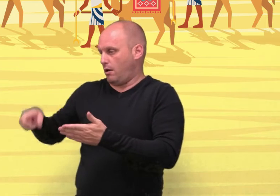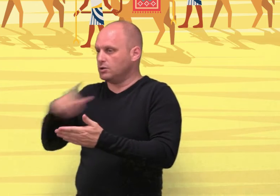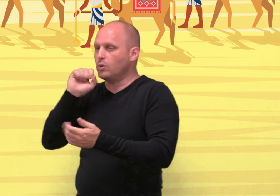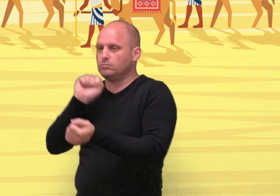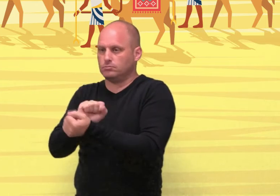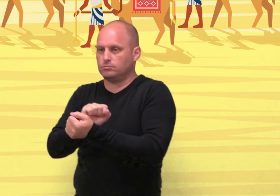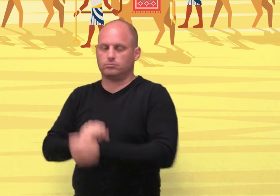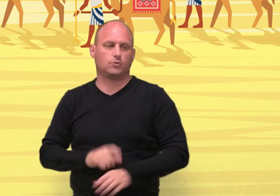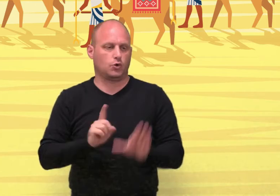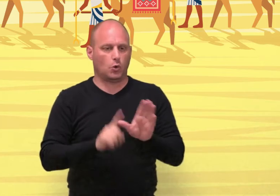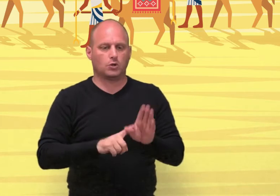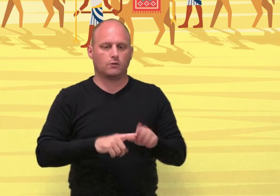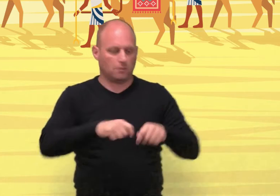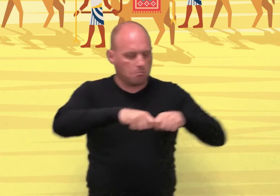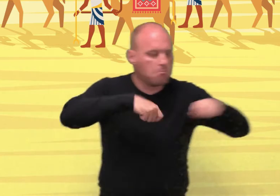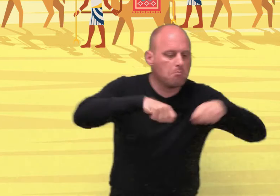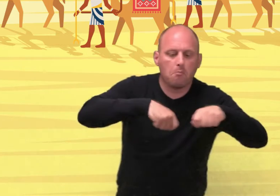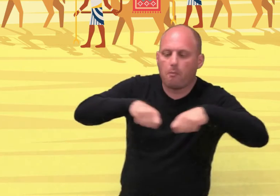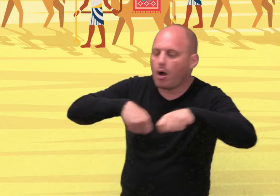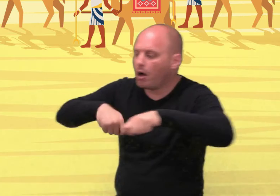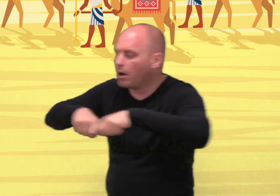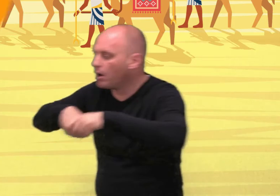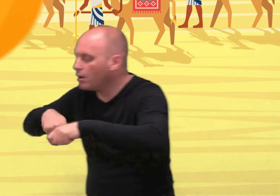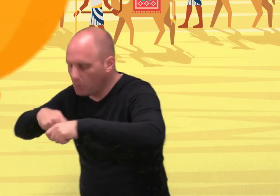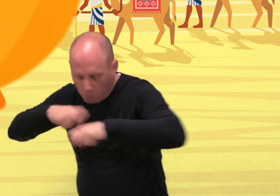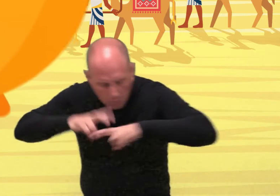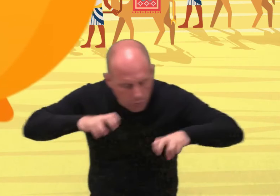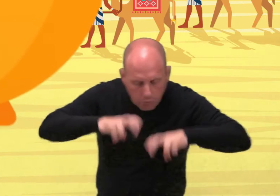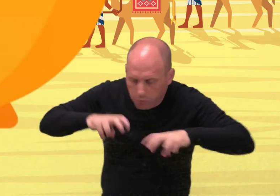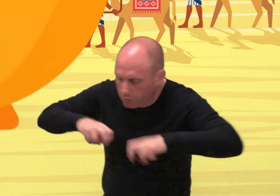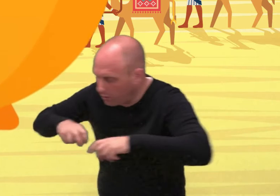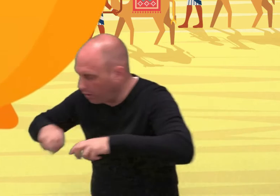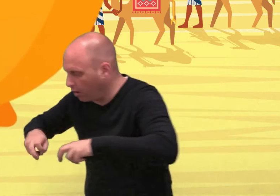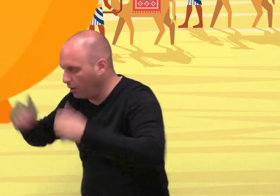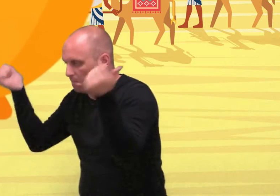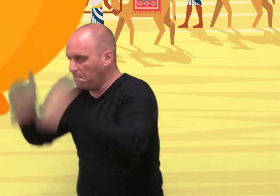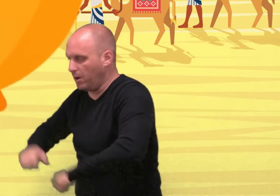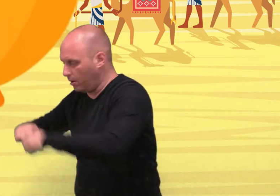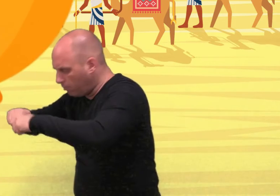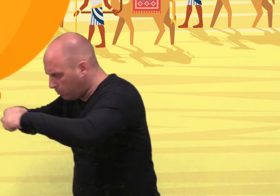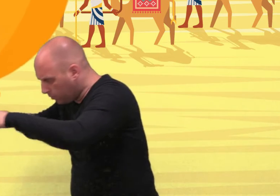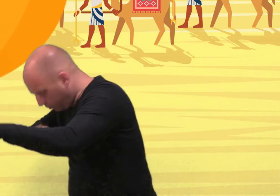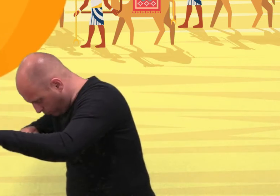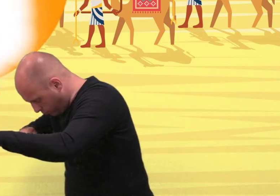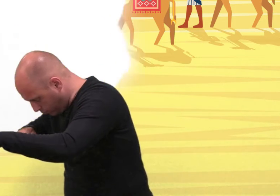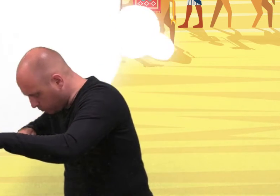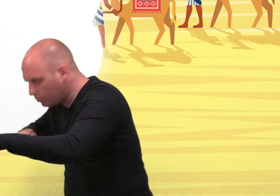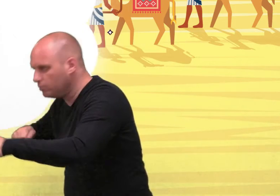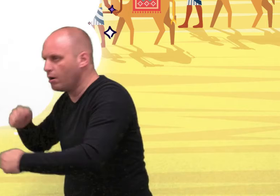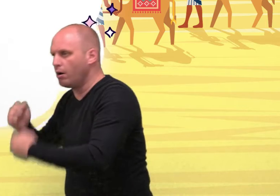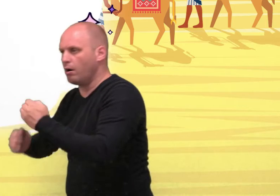bags, before the bag of his brother. Then he brought it out of his brother's bag. Thus did we plan